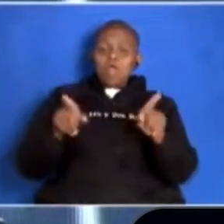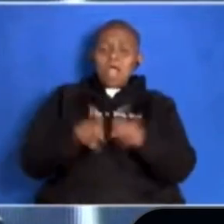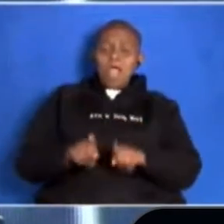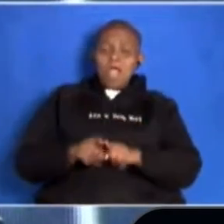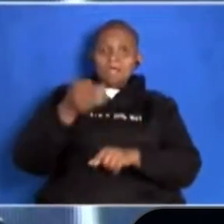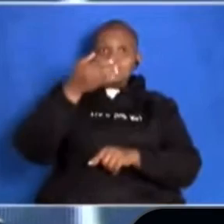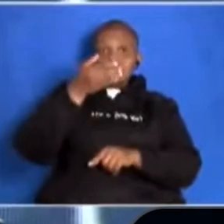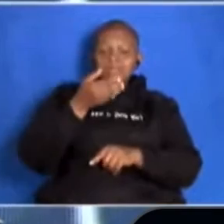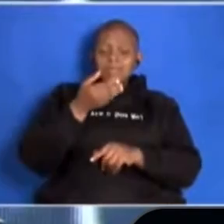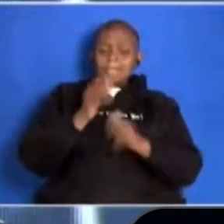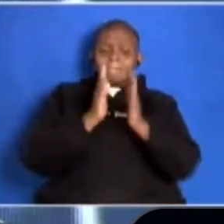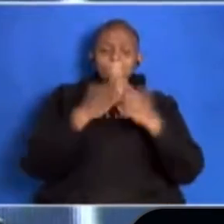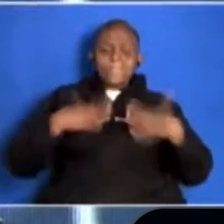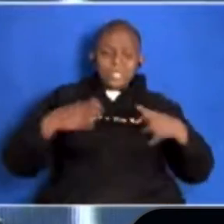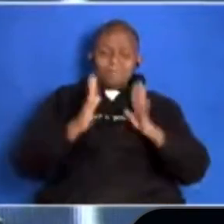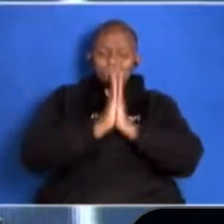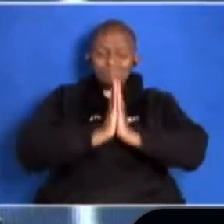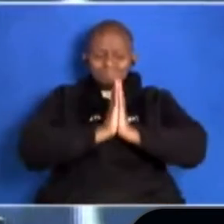on the national altar,